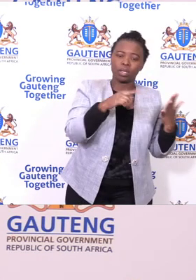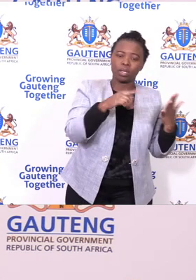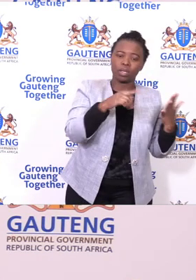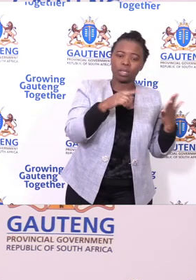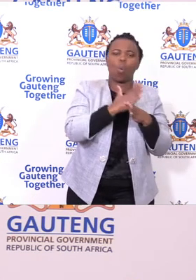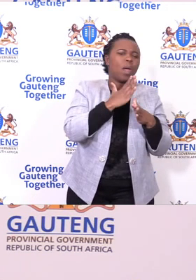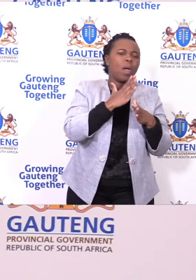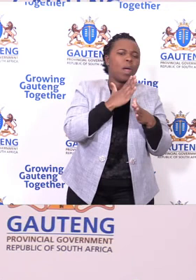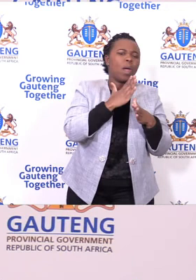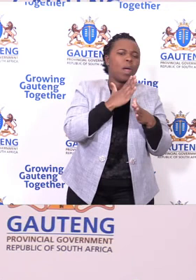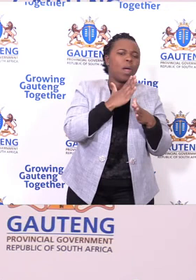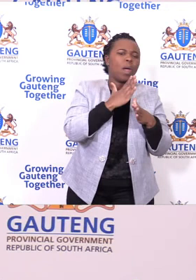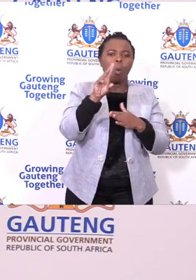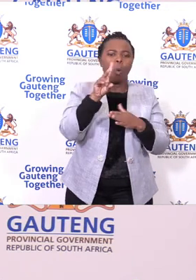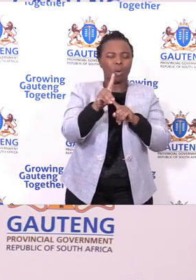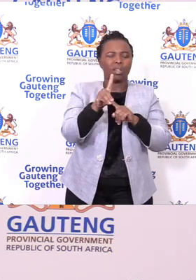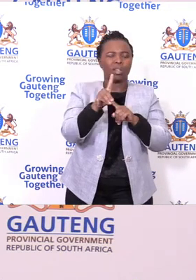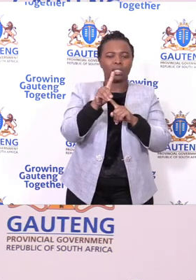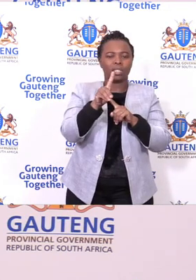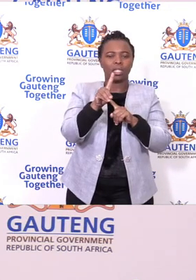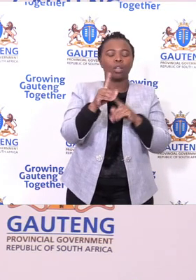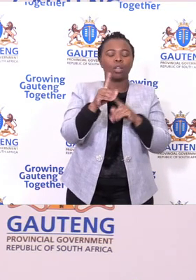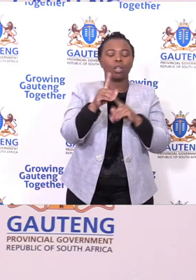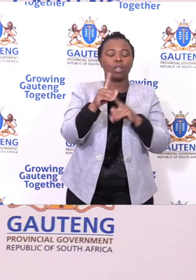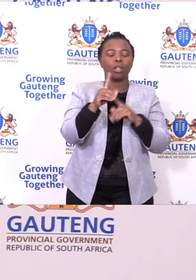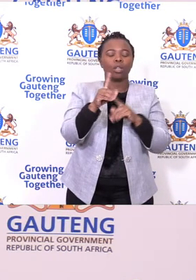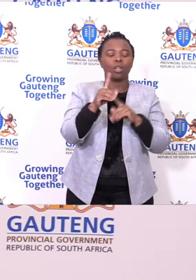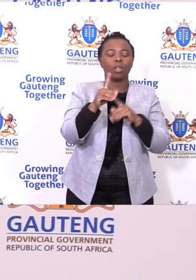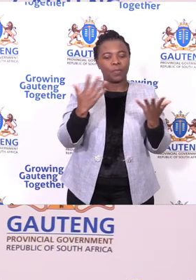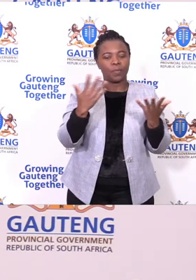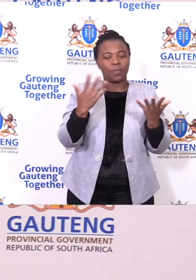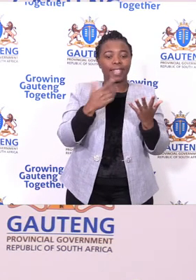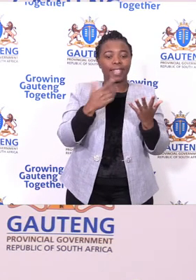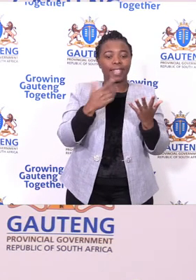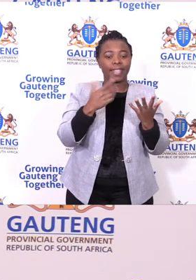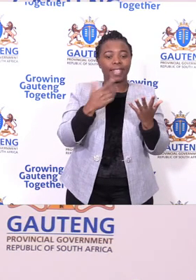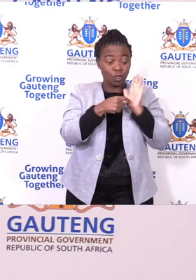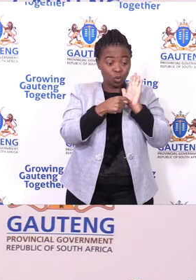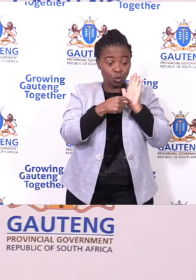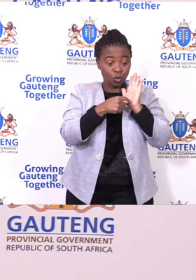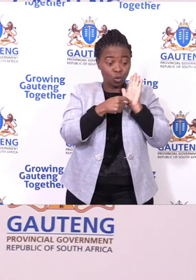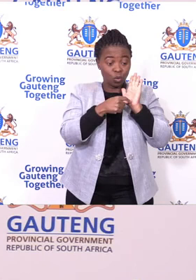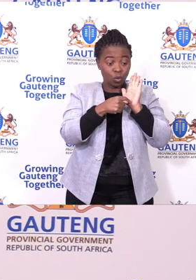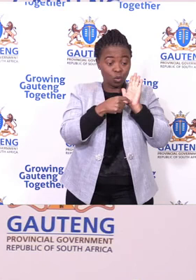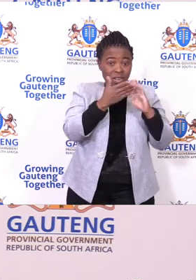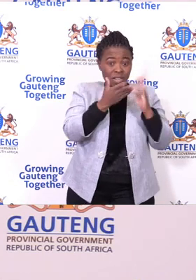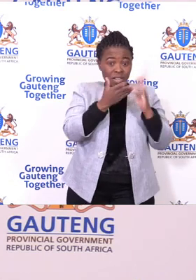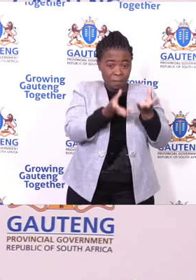in COVID wards specifically. So there is an indication that community acquired is